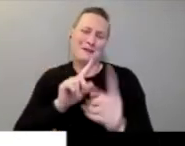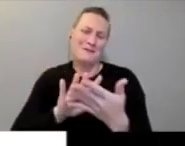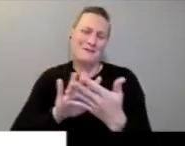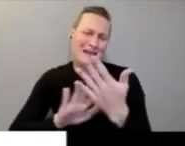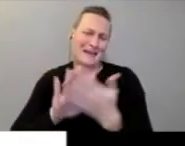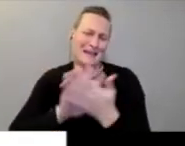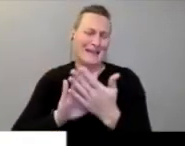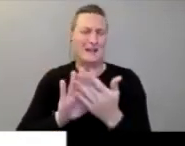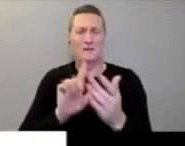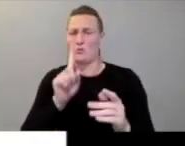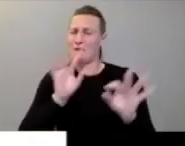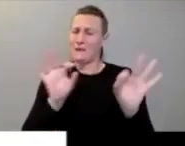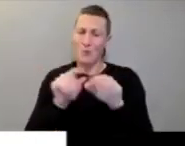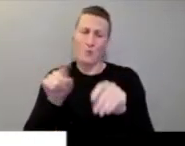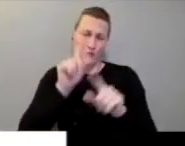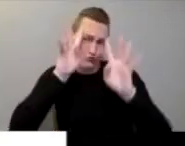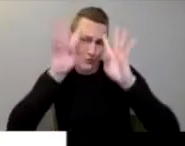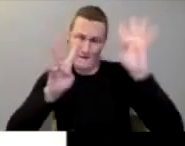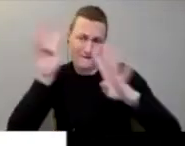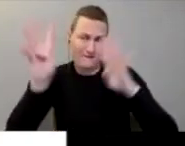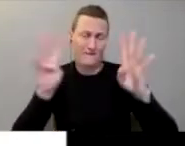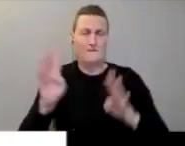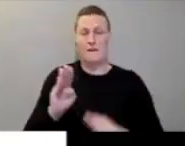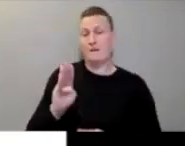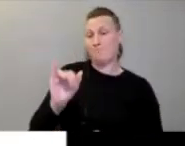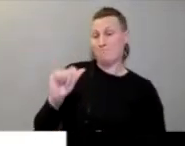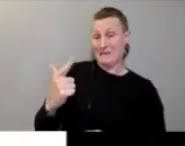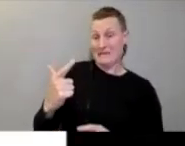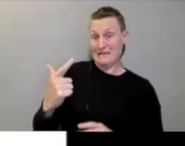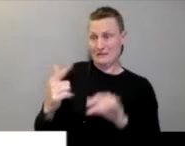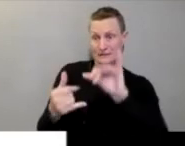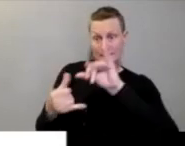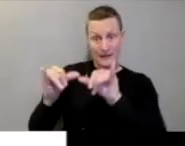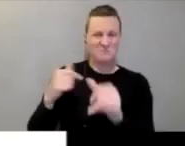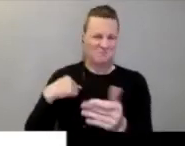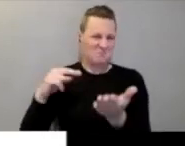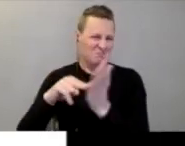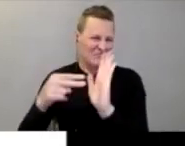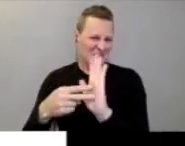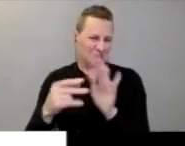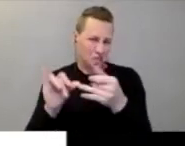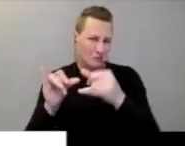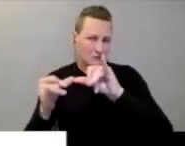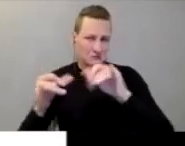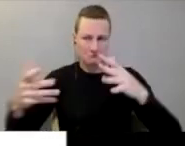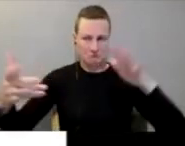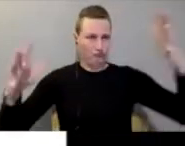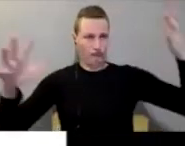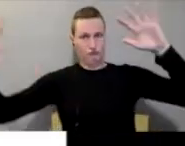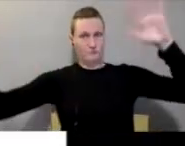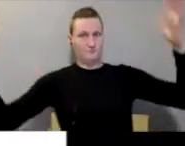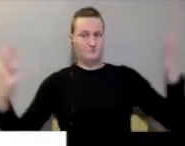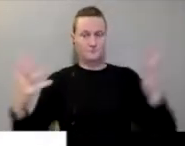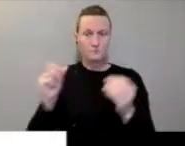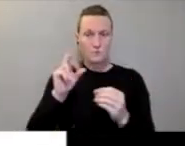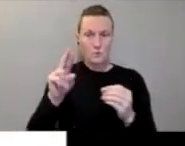allow as many people at different kind of stages in their careers to be able to contribute something to the